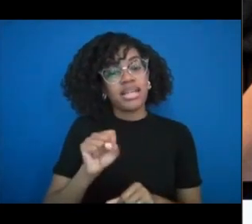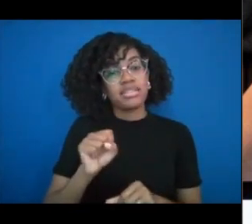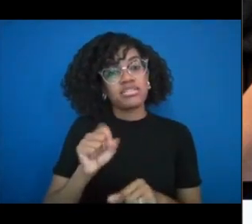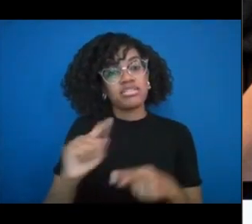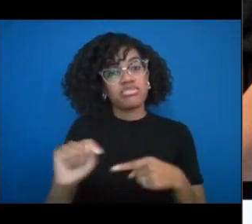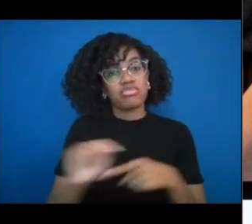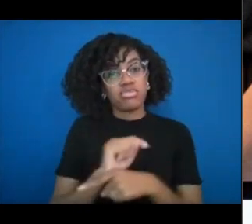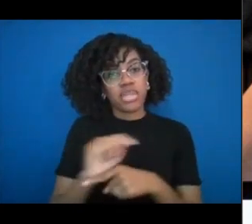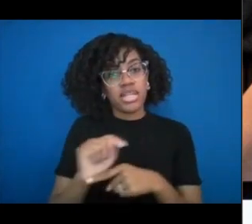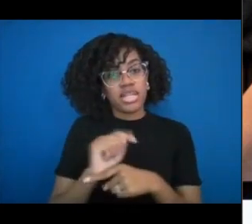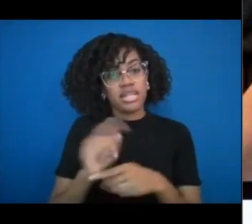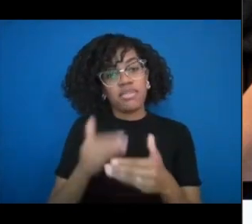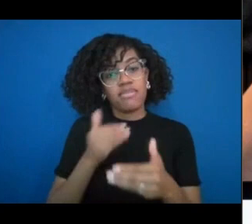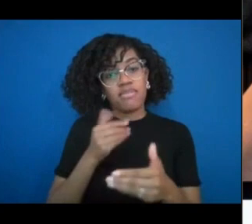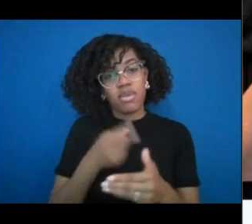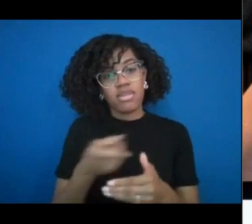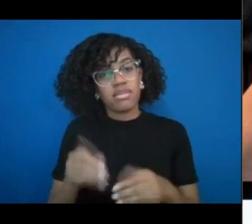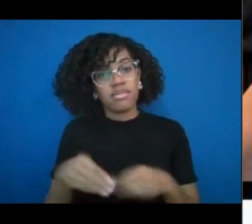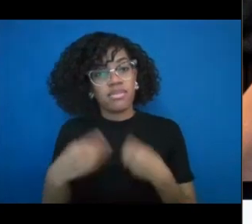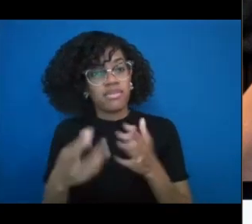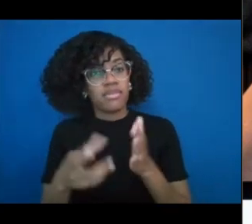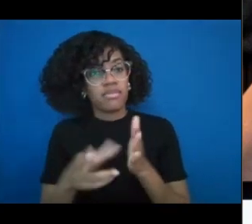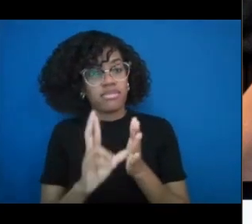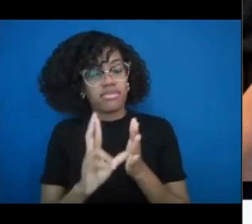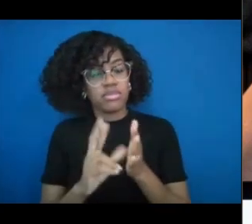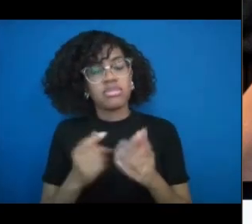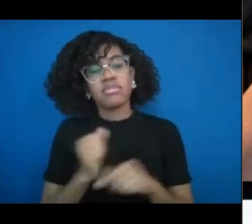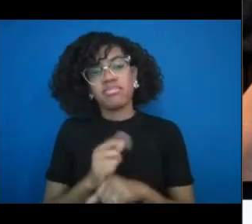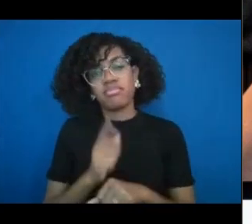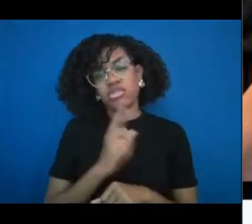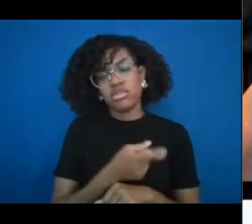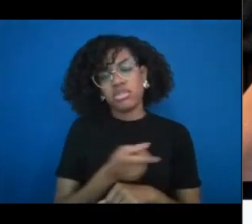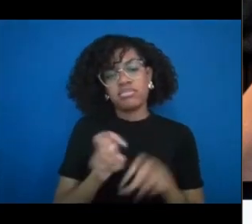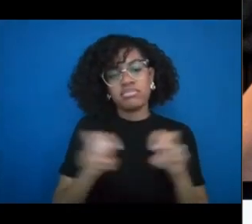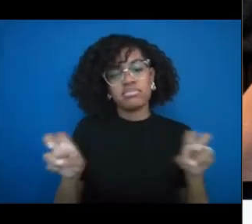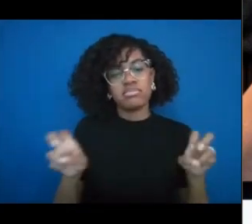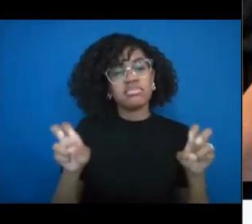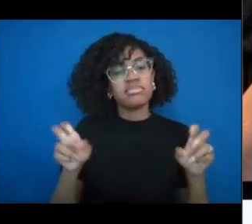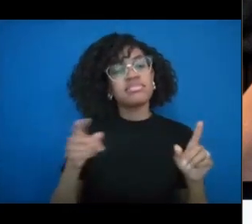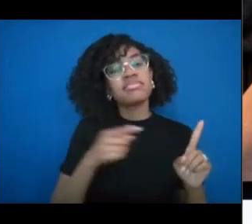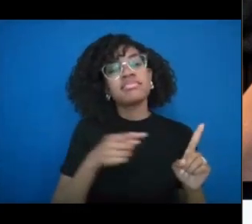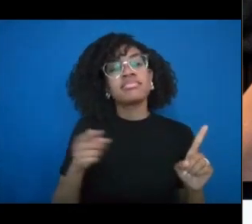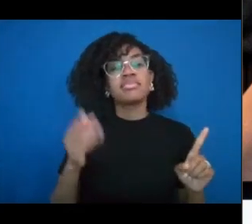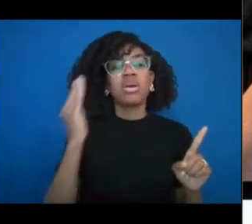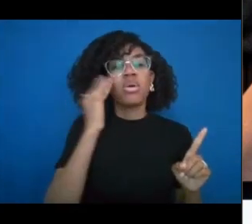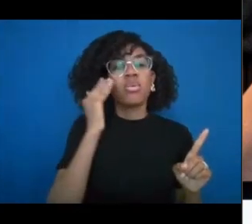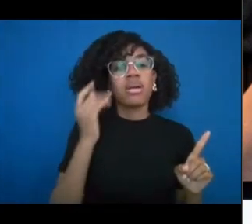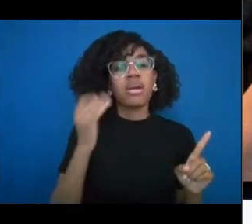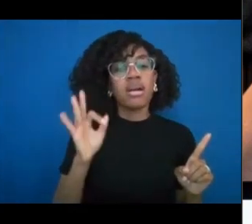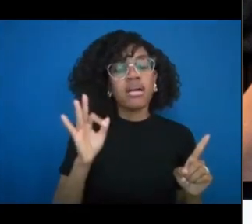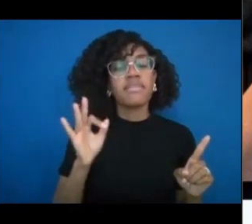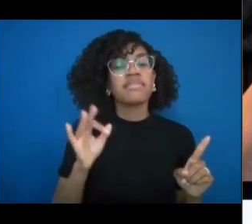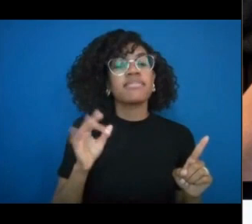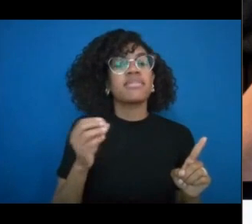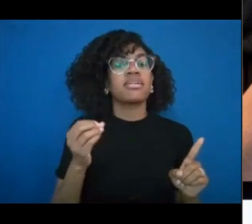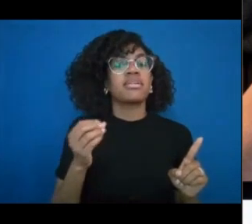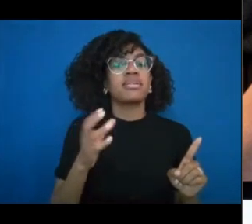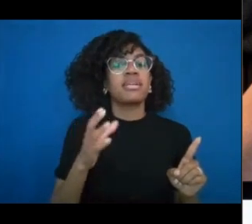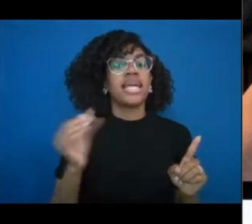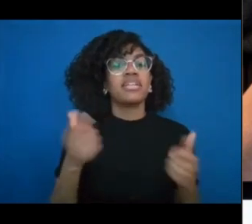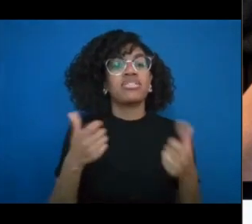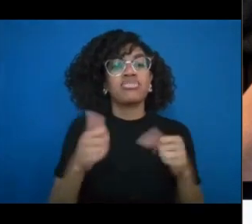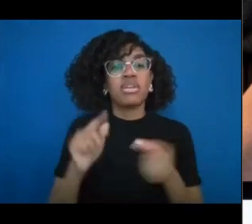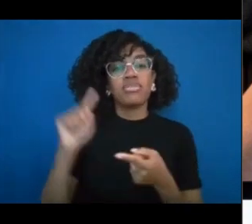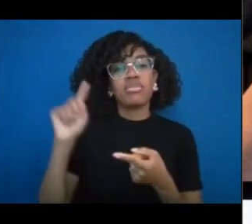to ensure that as much as possible they are aware of and minimize both